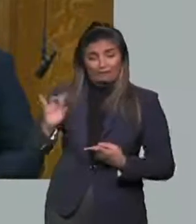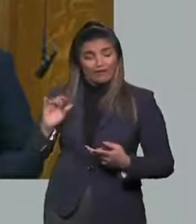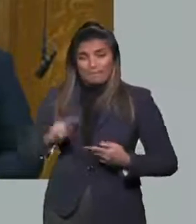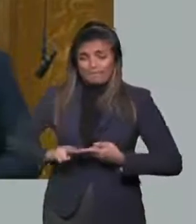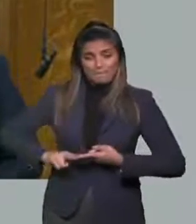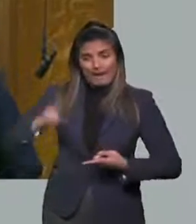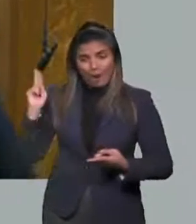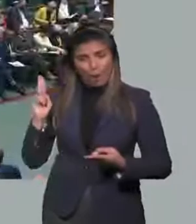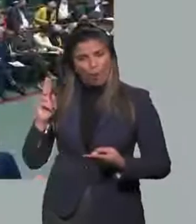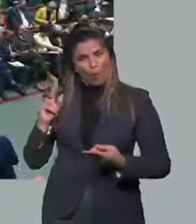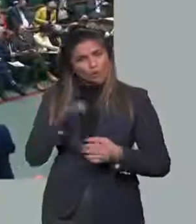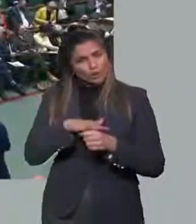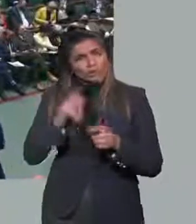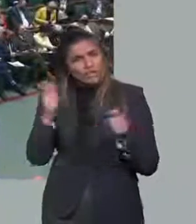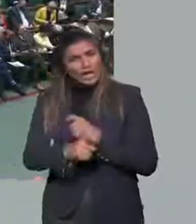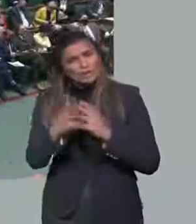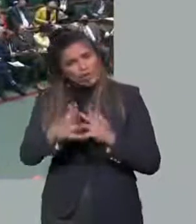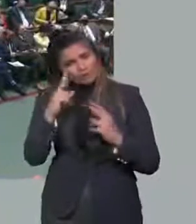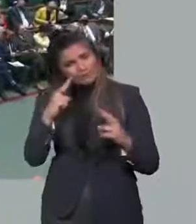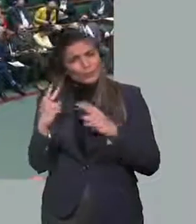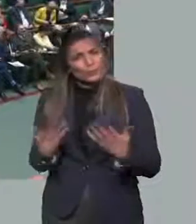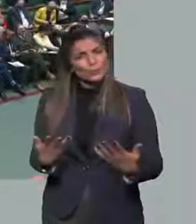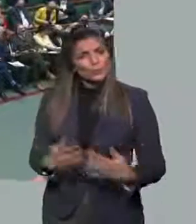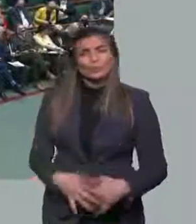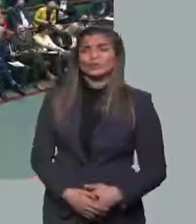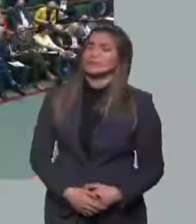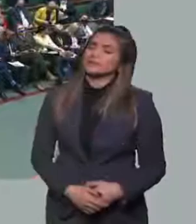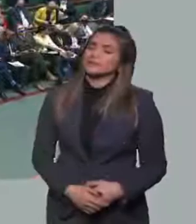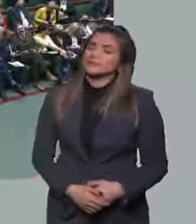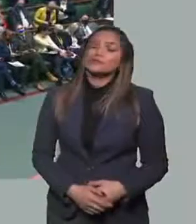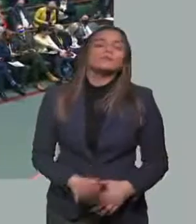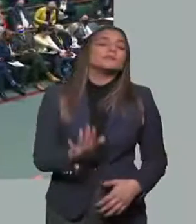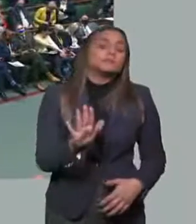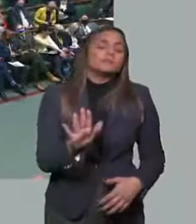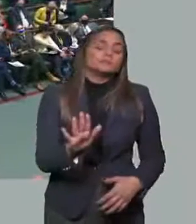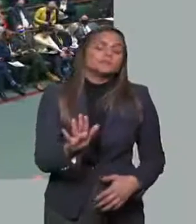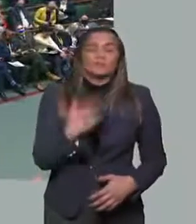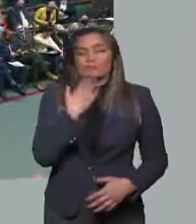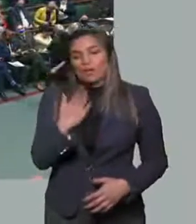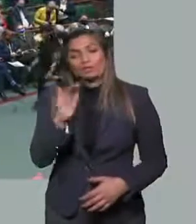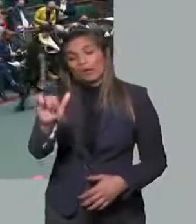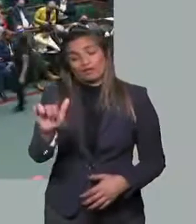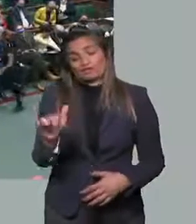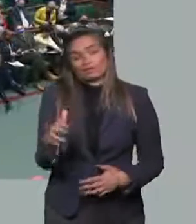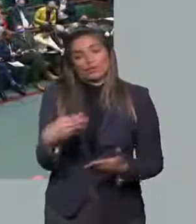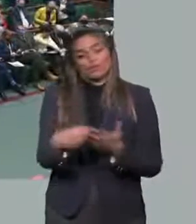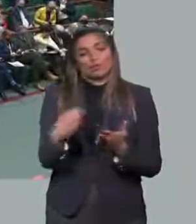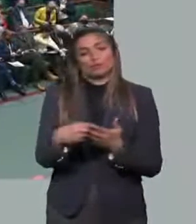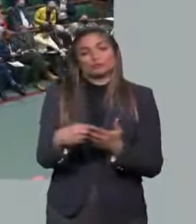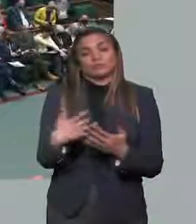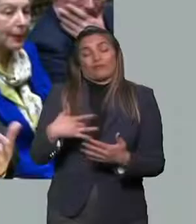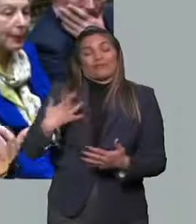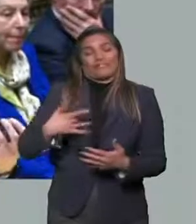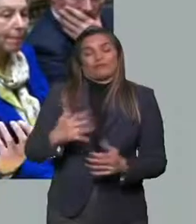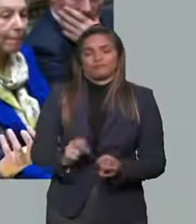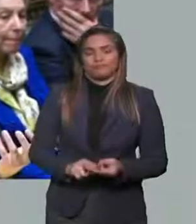radically since then. Prime Minister. Can I thank the honourable gentleman? Look, he's right about the cost of living challenge, not least with the war in Ukraine.